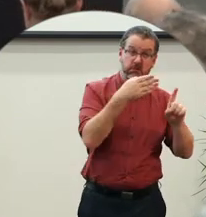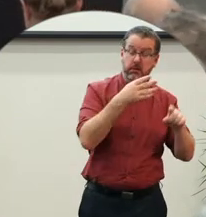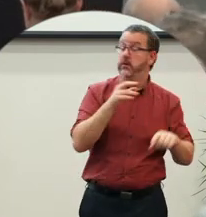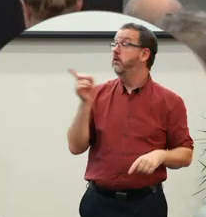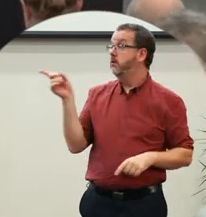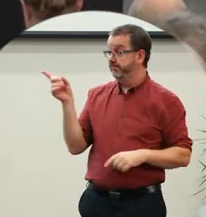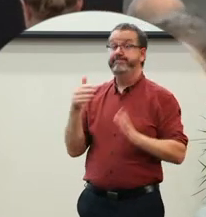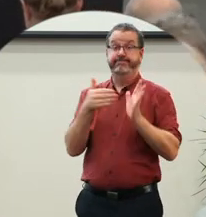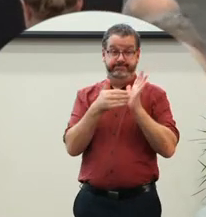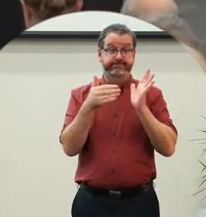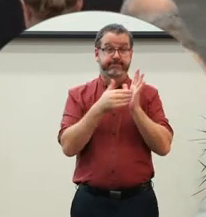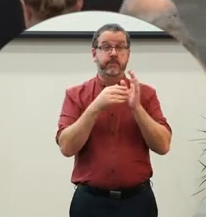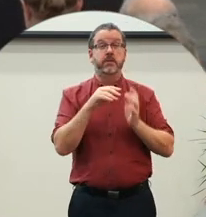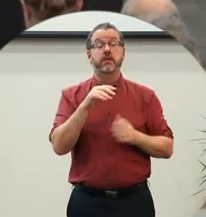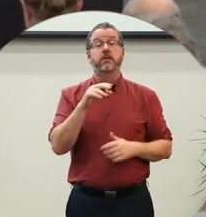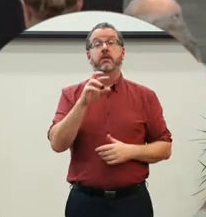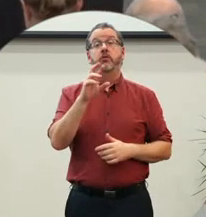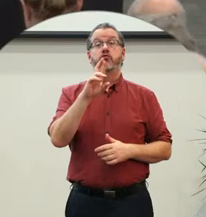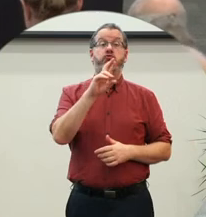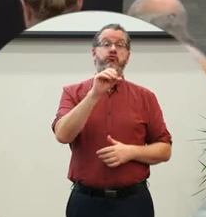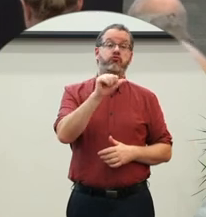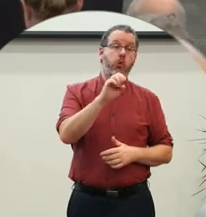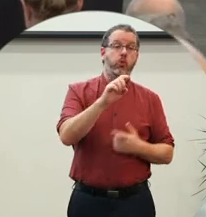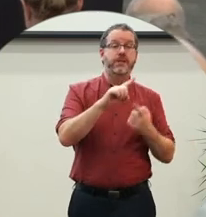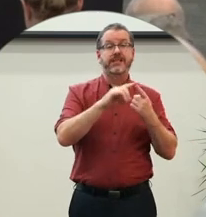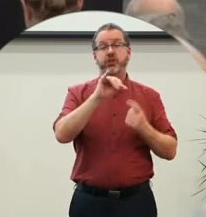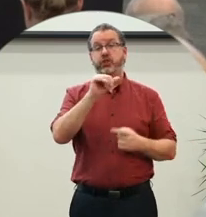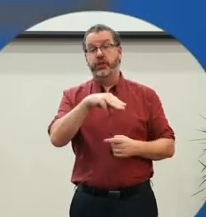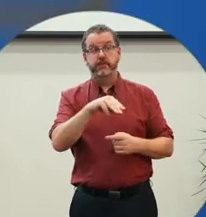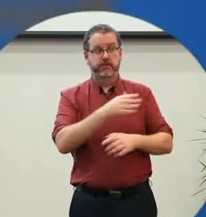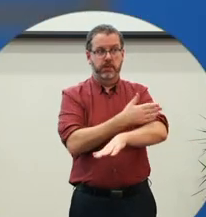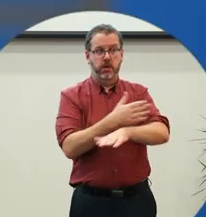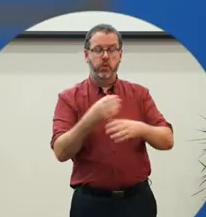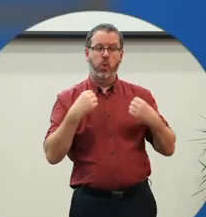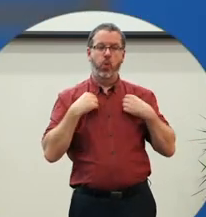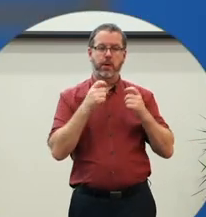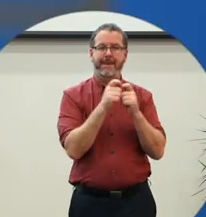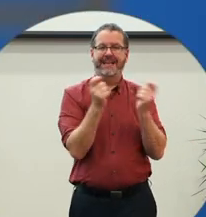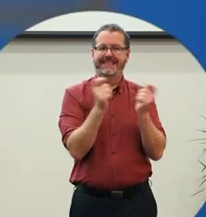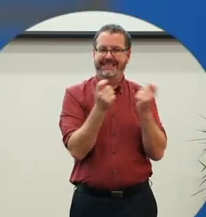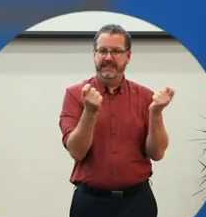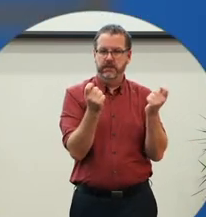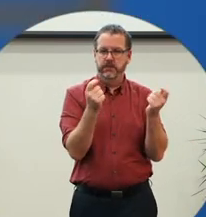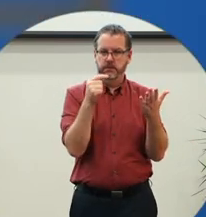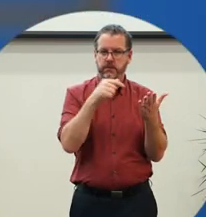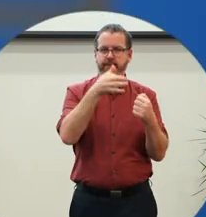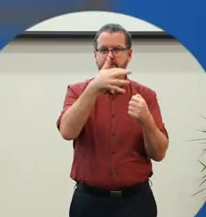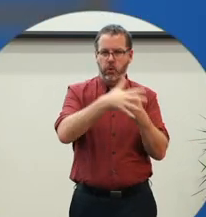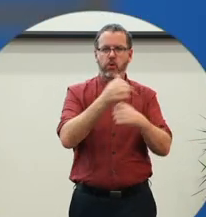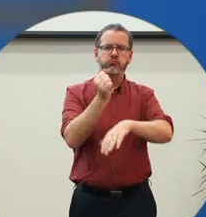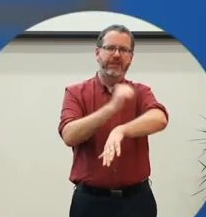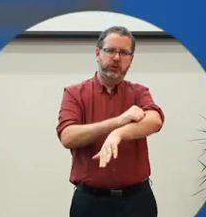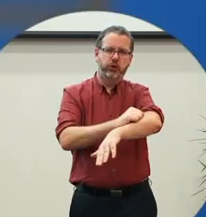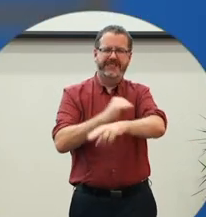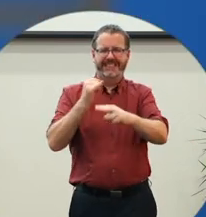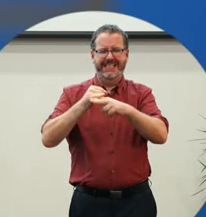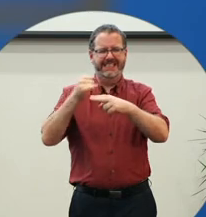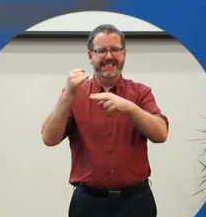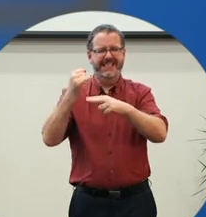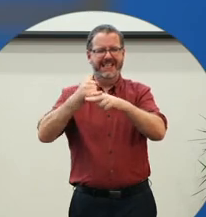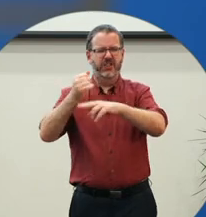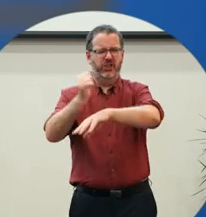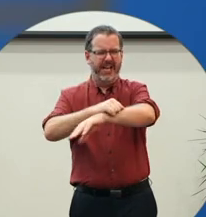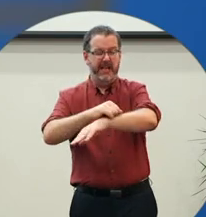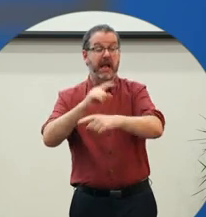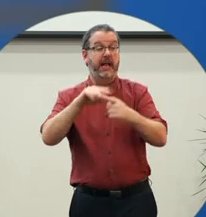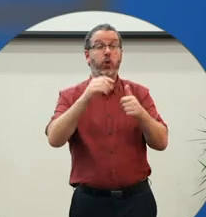point. Herself and Jim set up this magazine for prisoners on the inside and for contributors